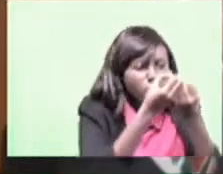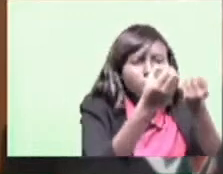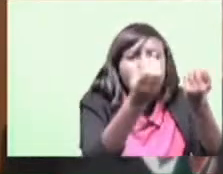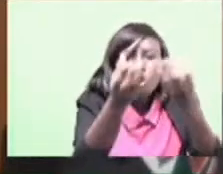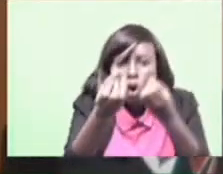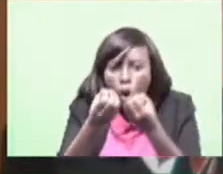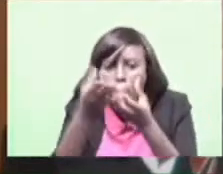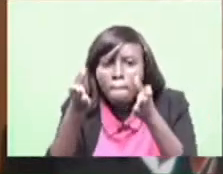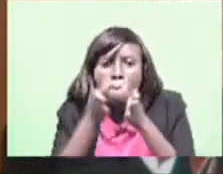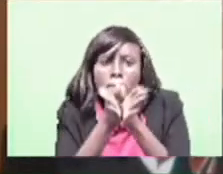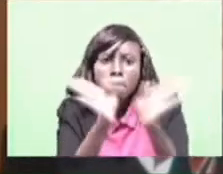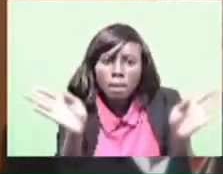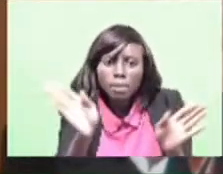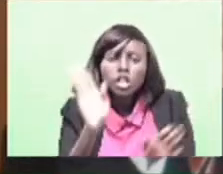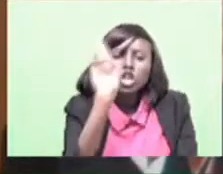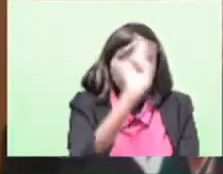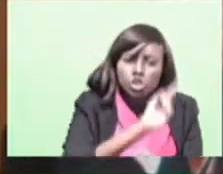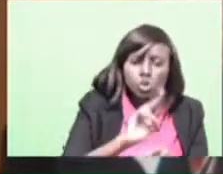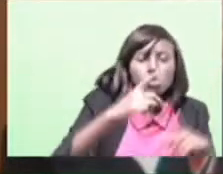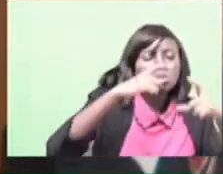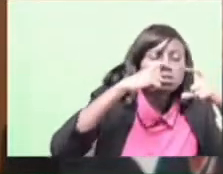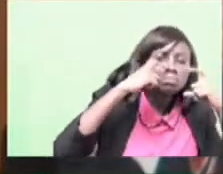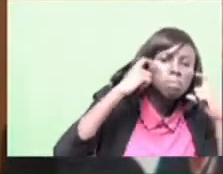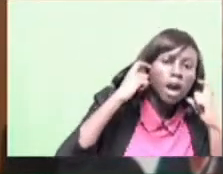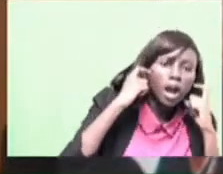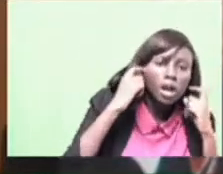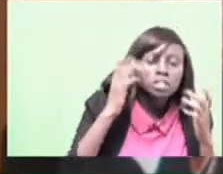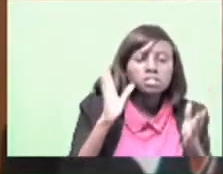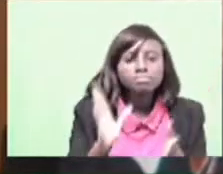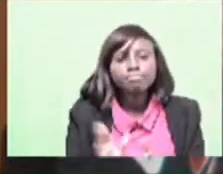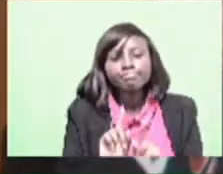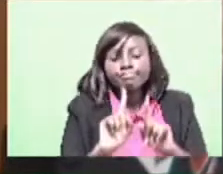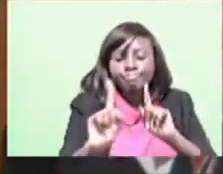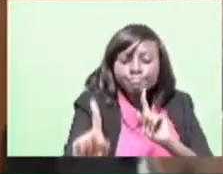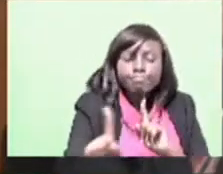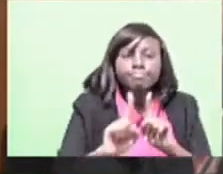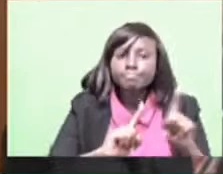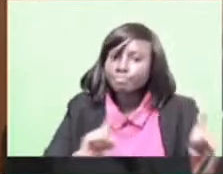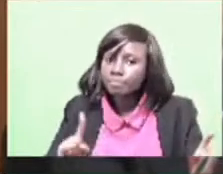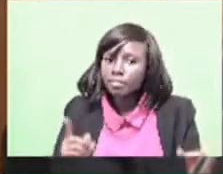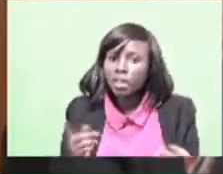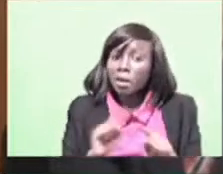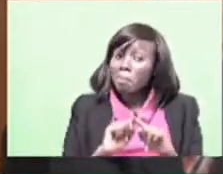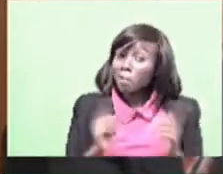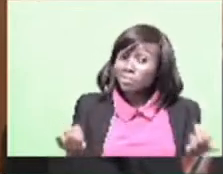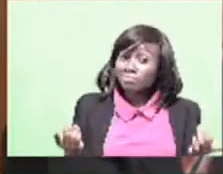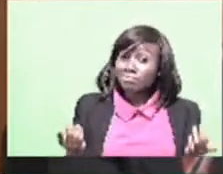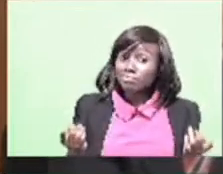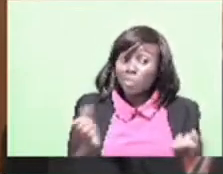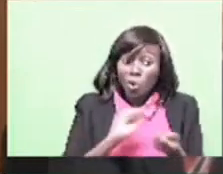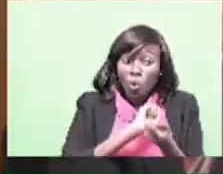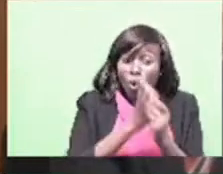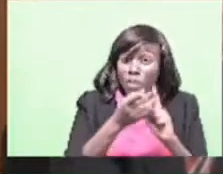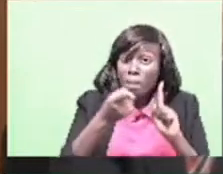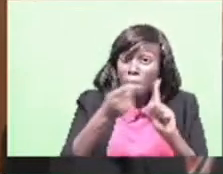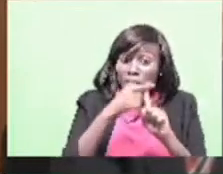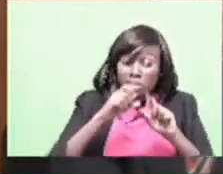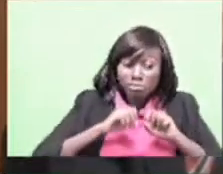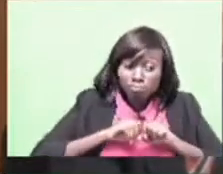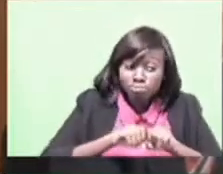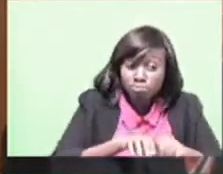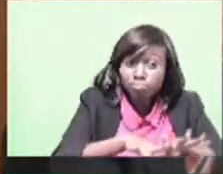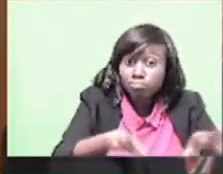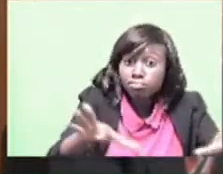precautions that must be taken. But the fact is that we are here again shows the failure of that campaign.